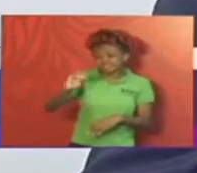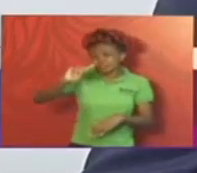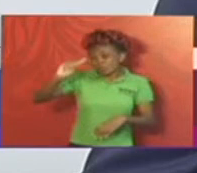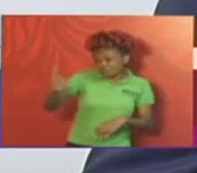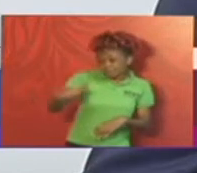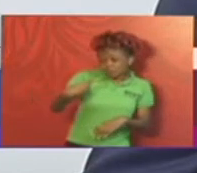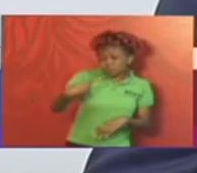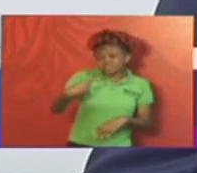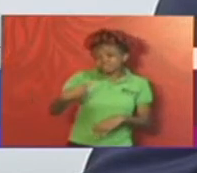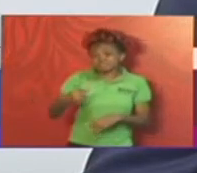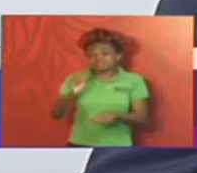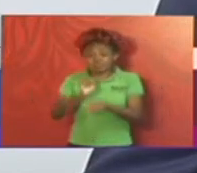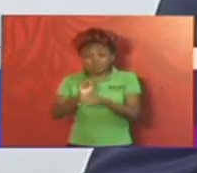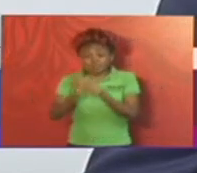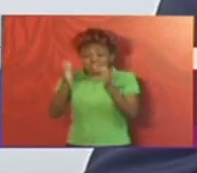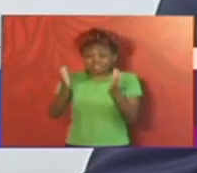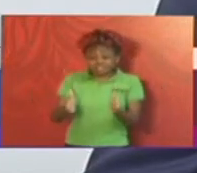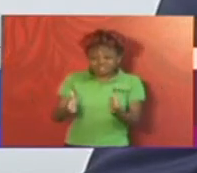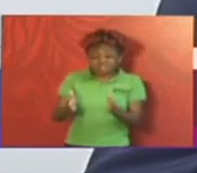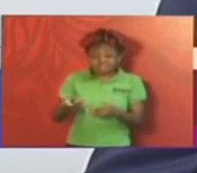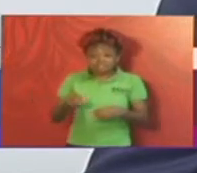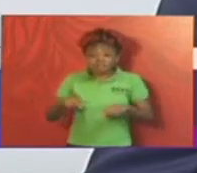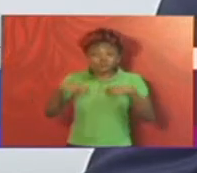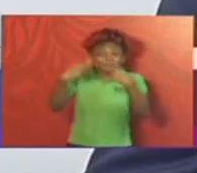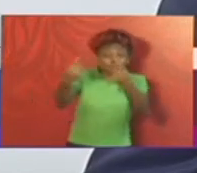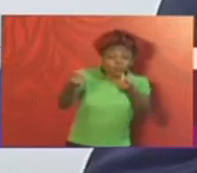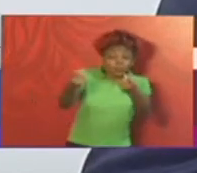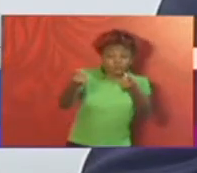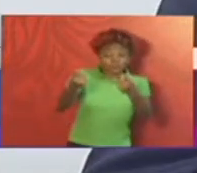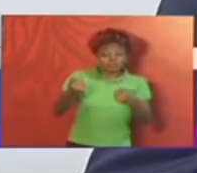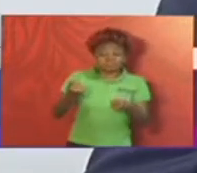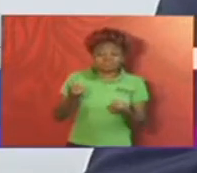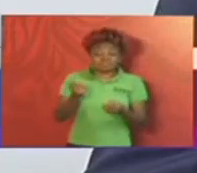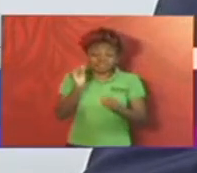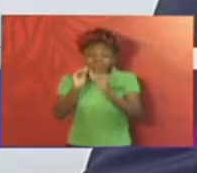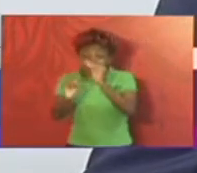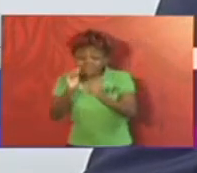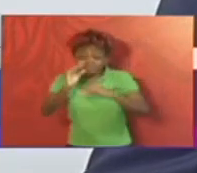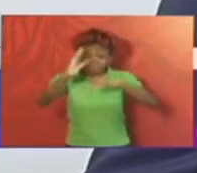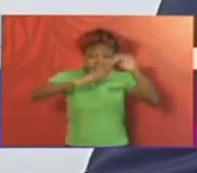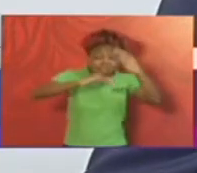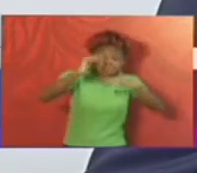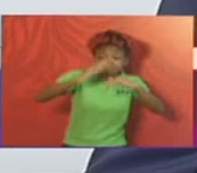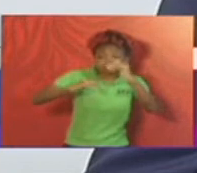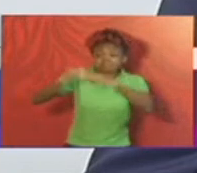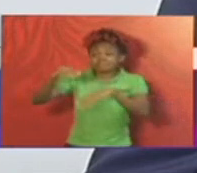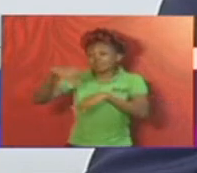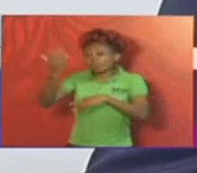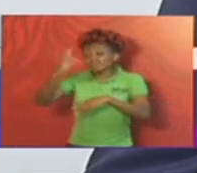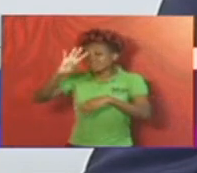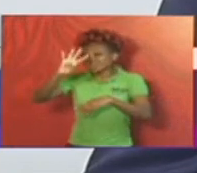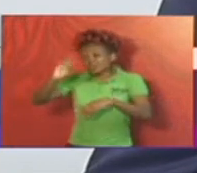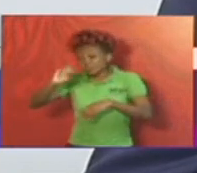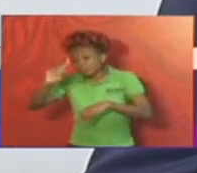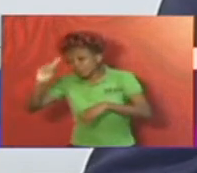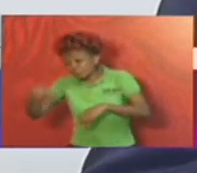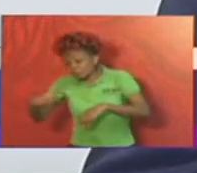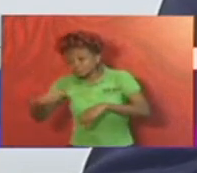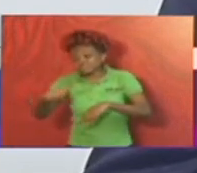open construction, 45,000 persons moving, takeout,